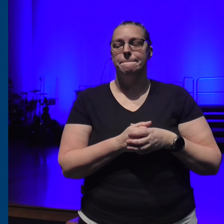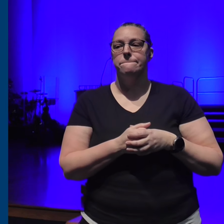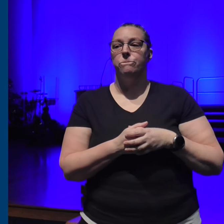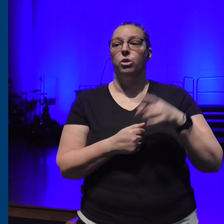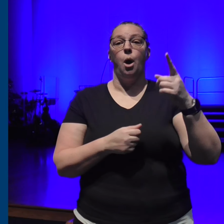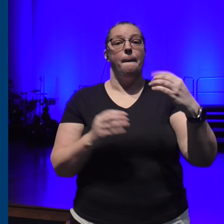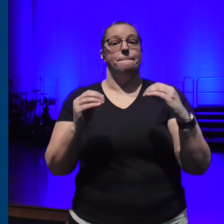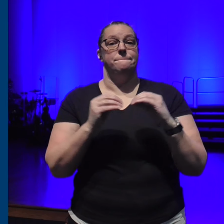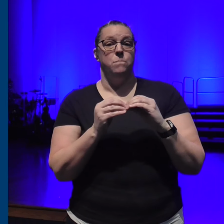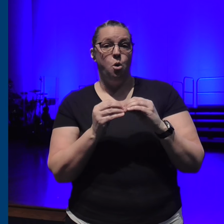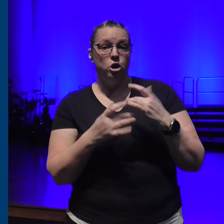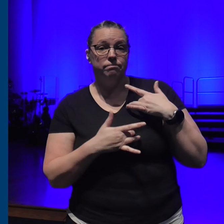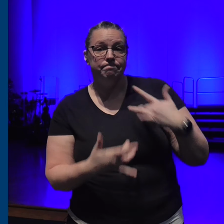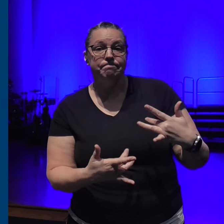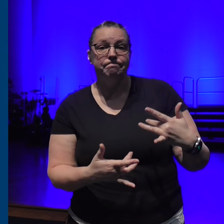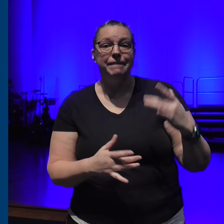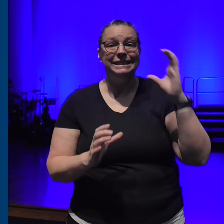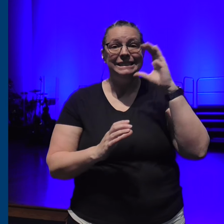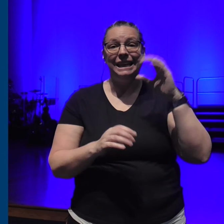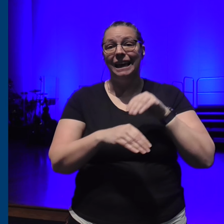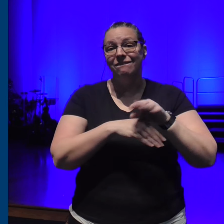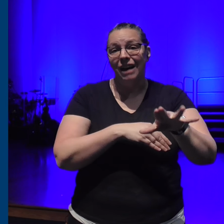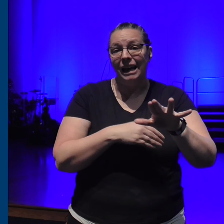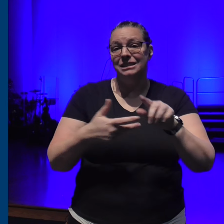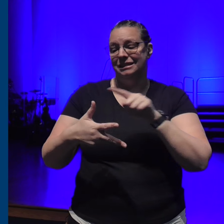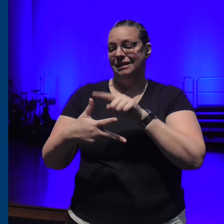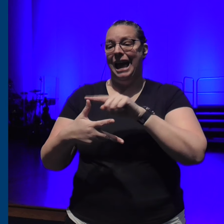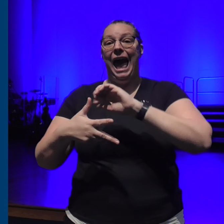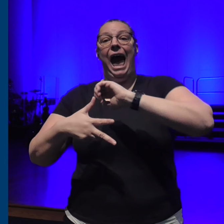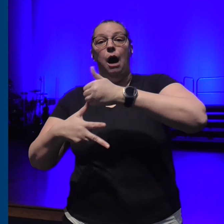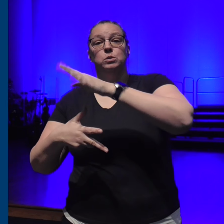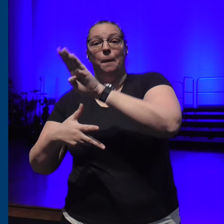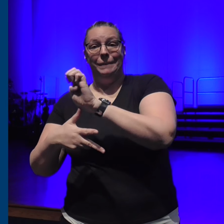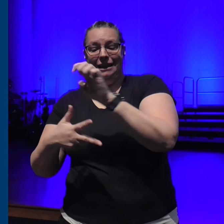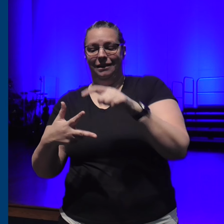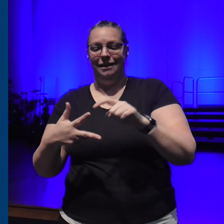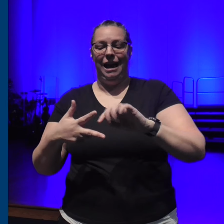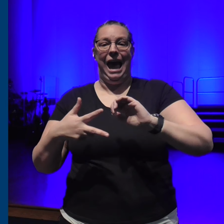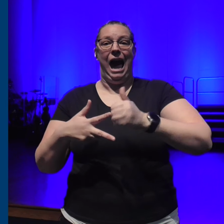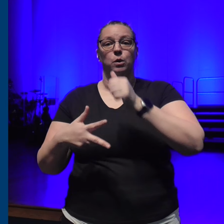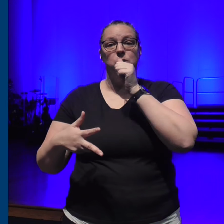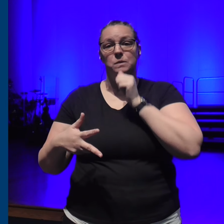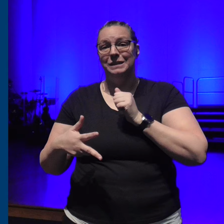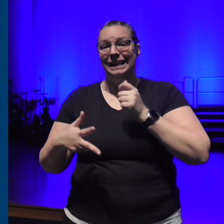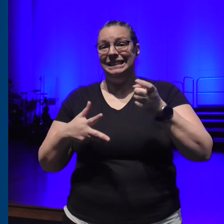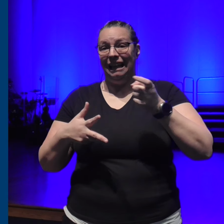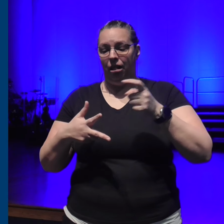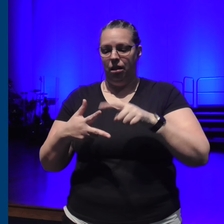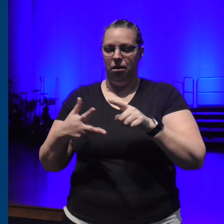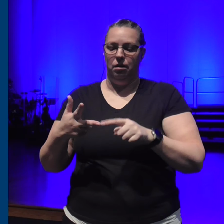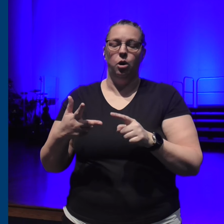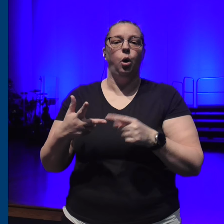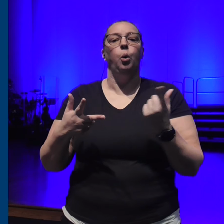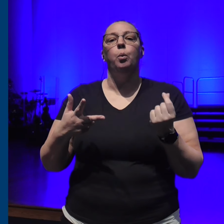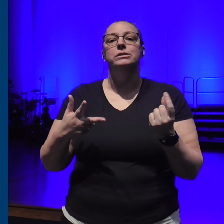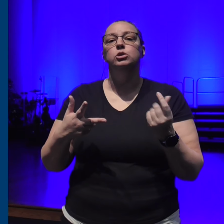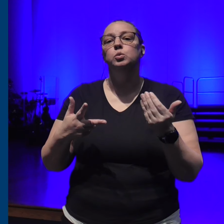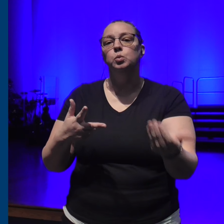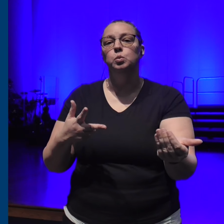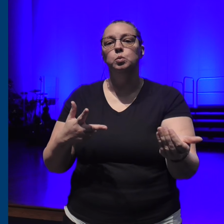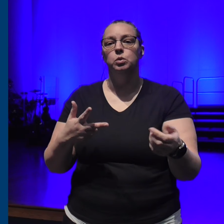Are you more apt to seek advice, 1, on how to be, 2, on how to cope, 3, on what to do?